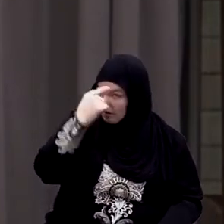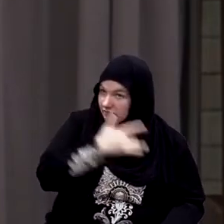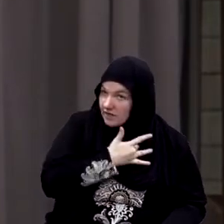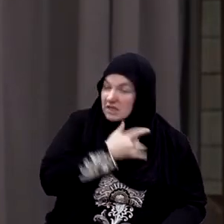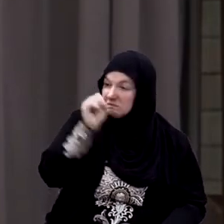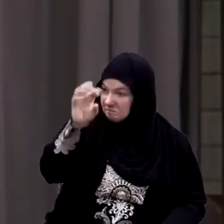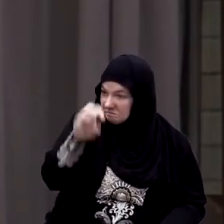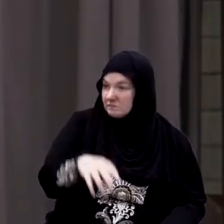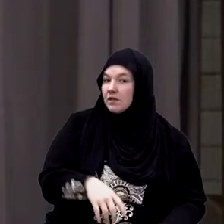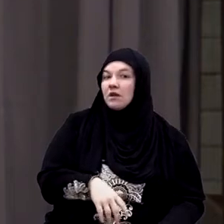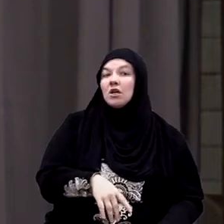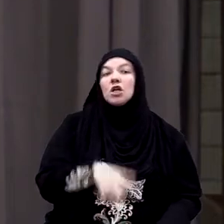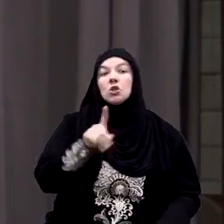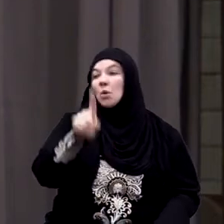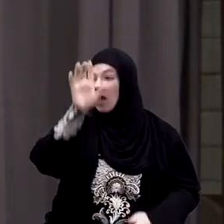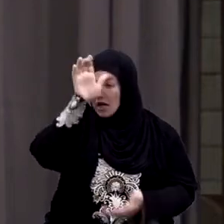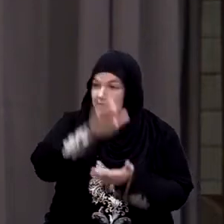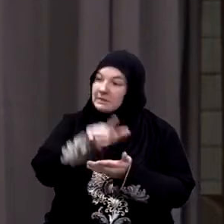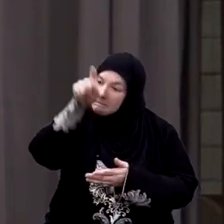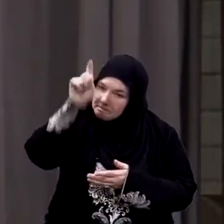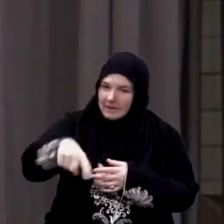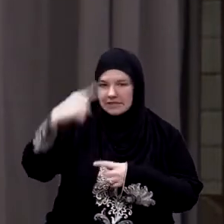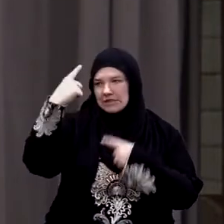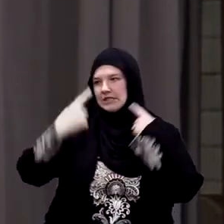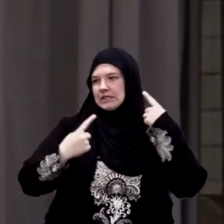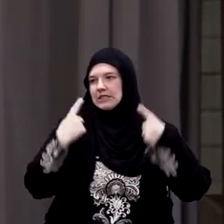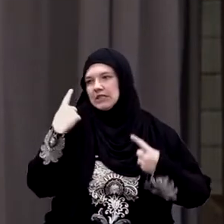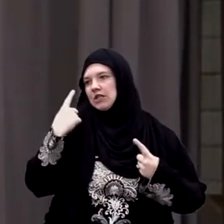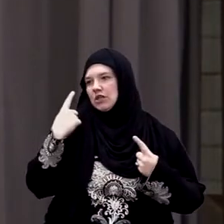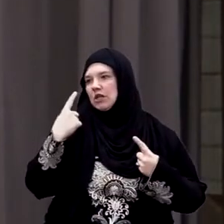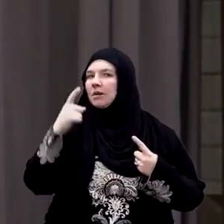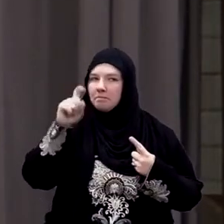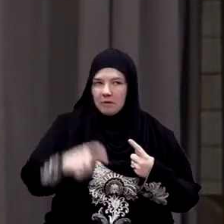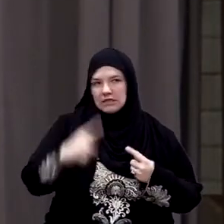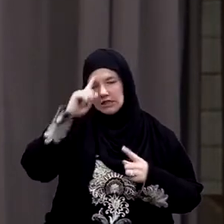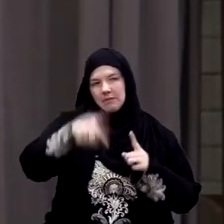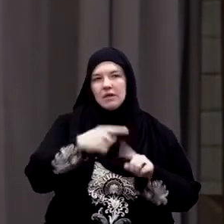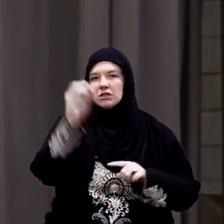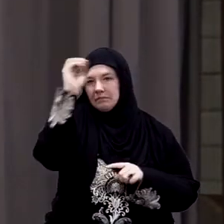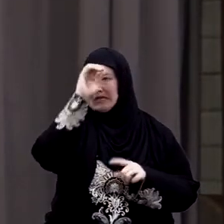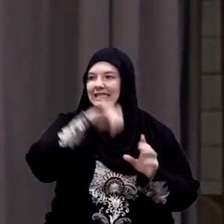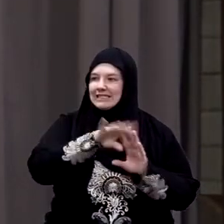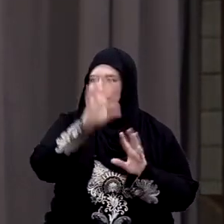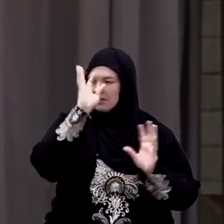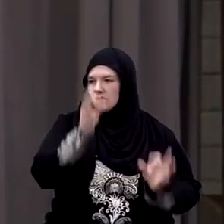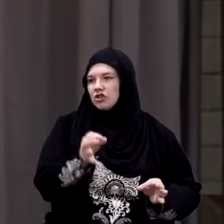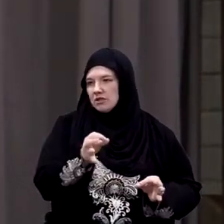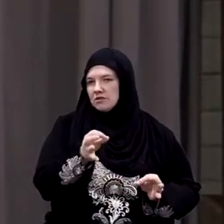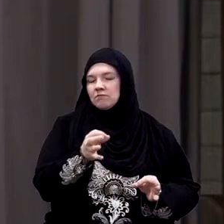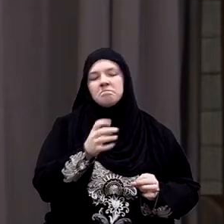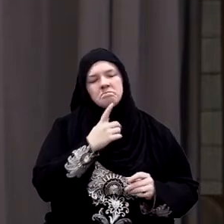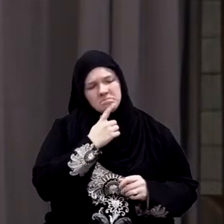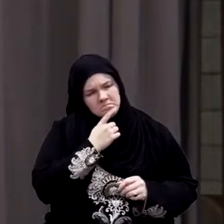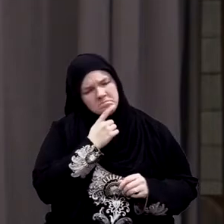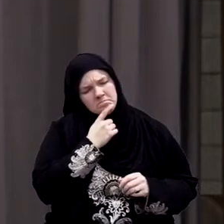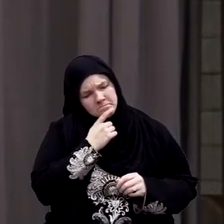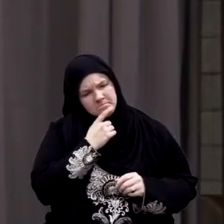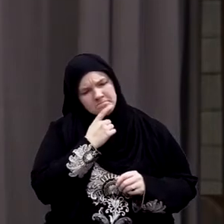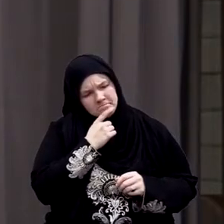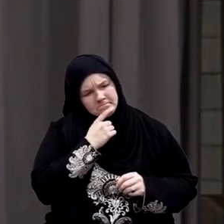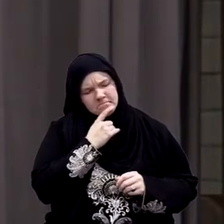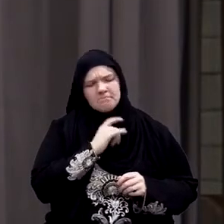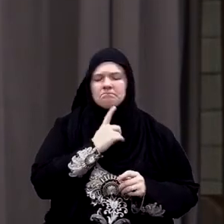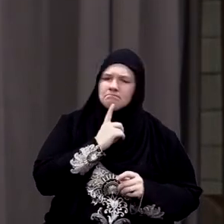must consider and factor your opinion in his decision and consider